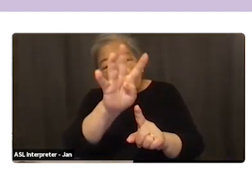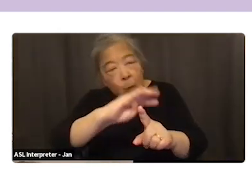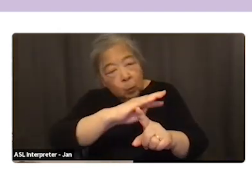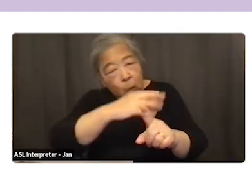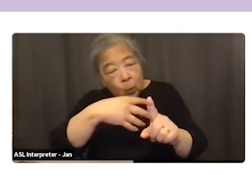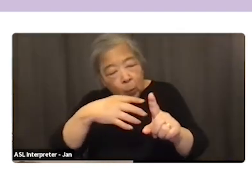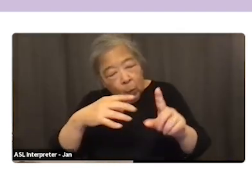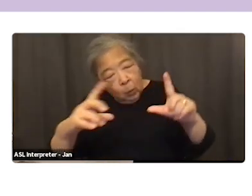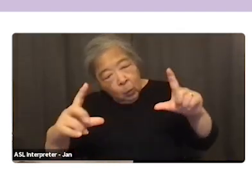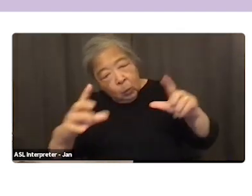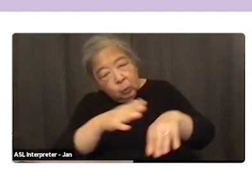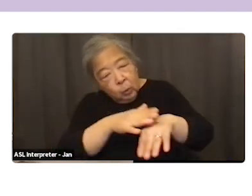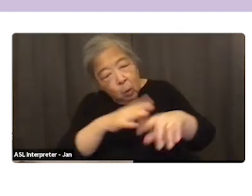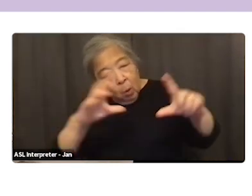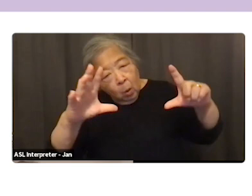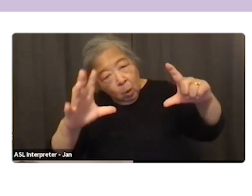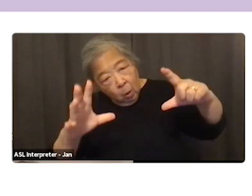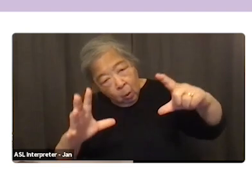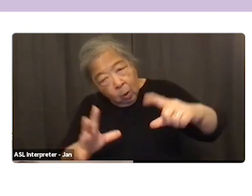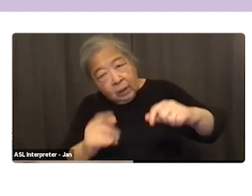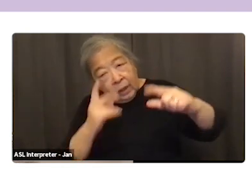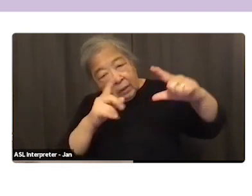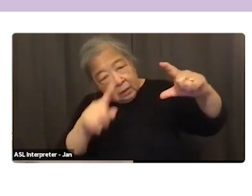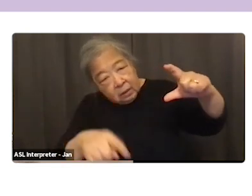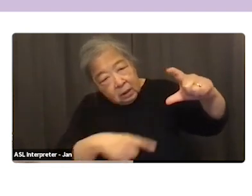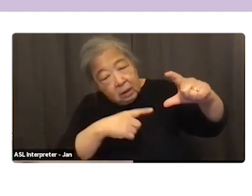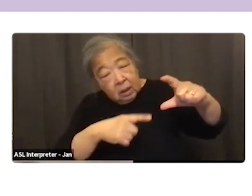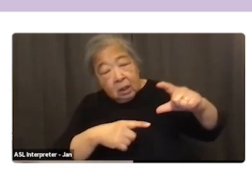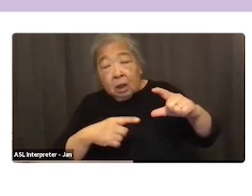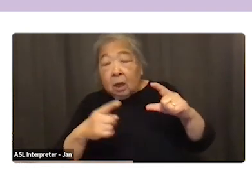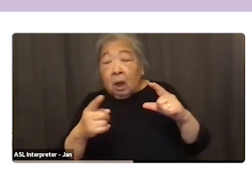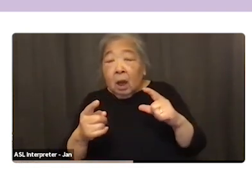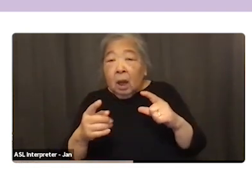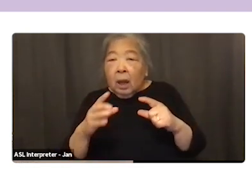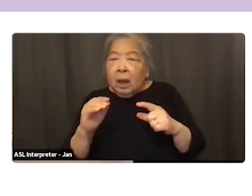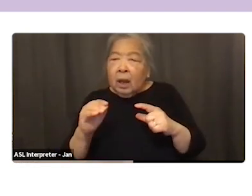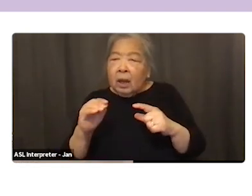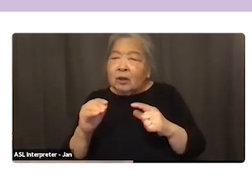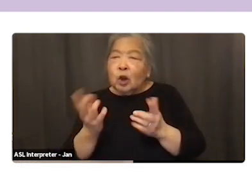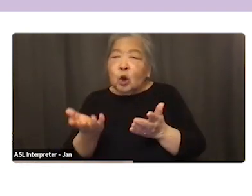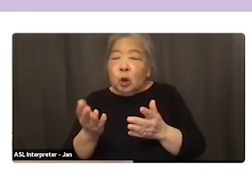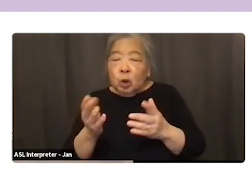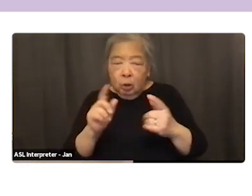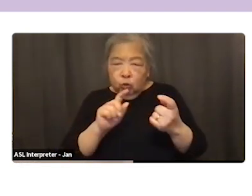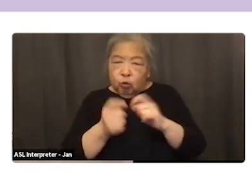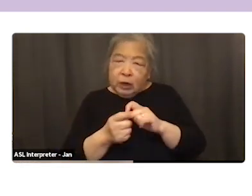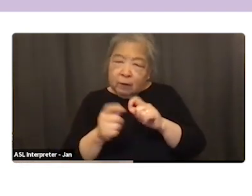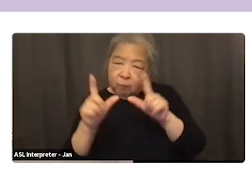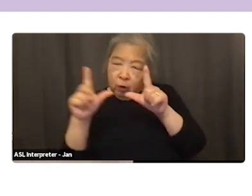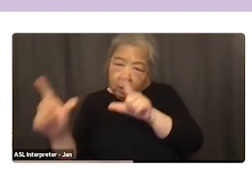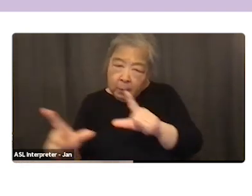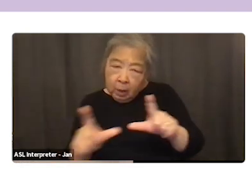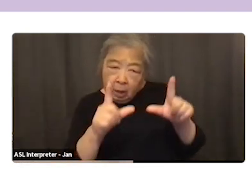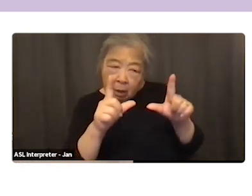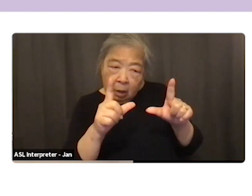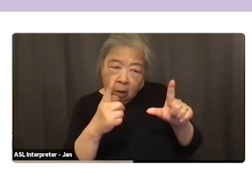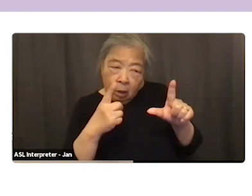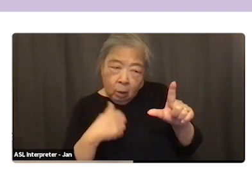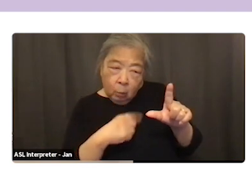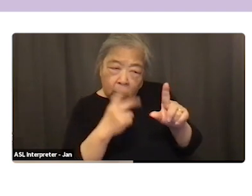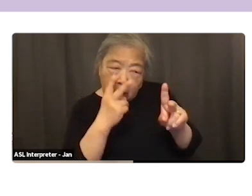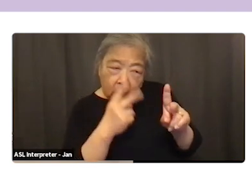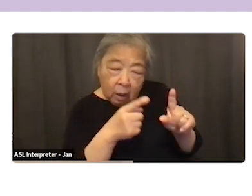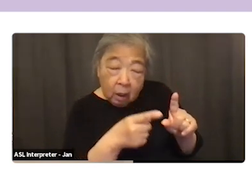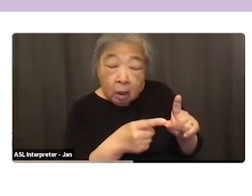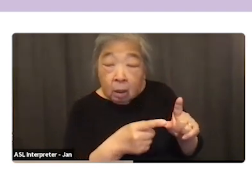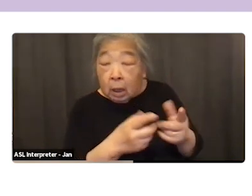we don't see. And the reframing is leaning into it without the fear that even though I don't know